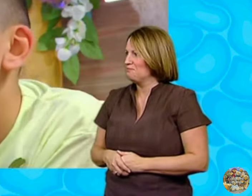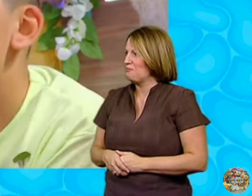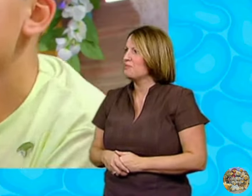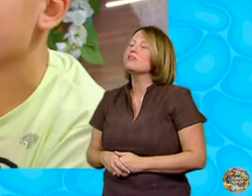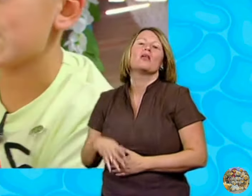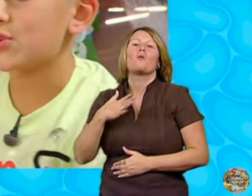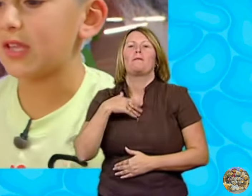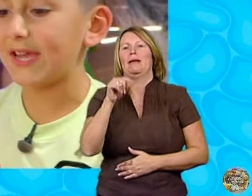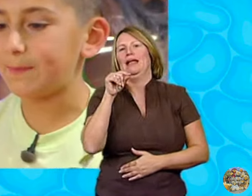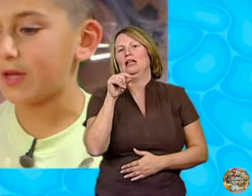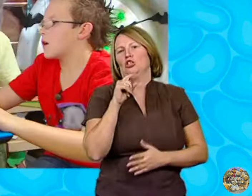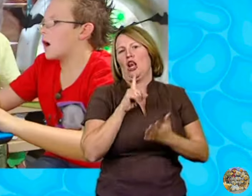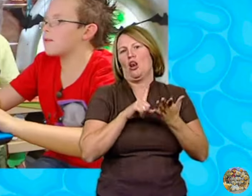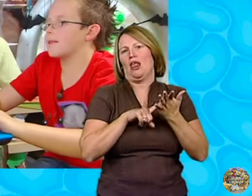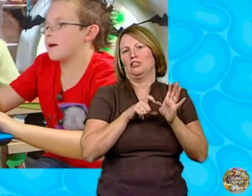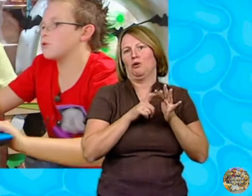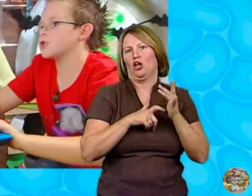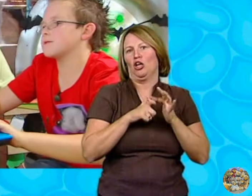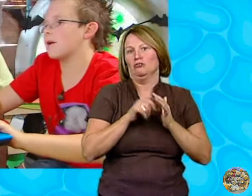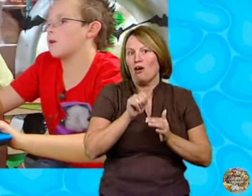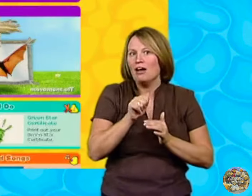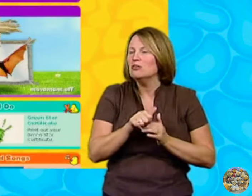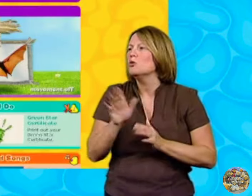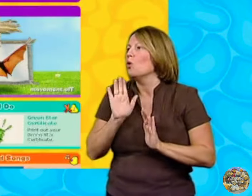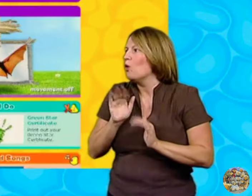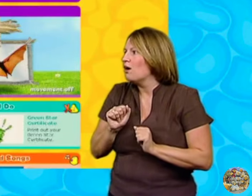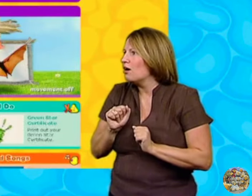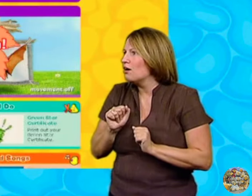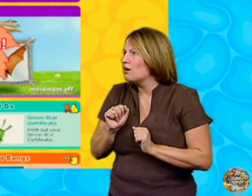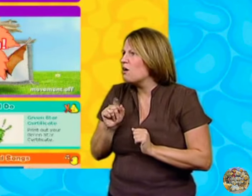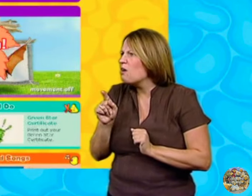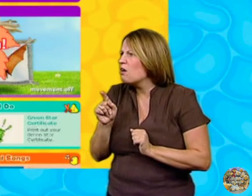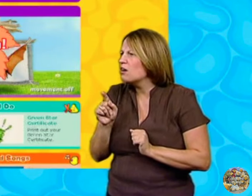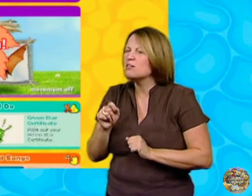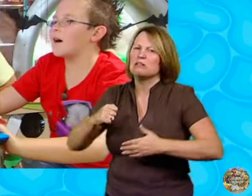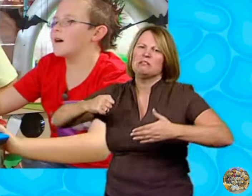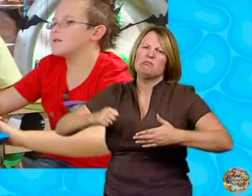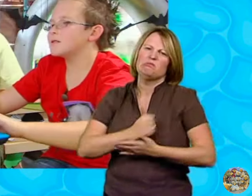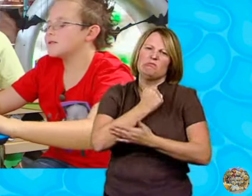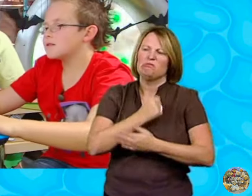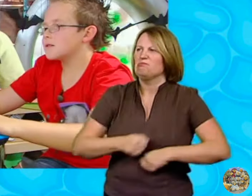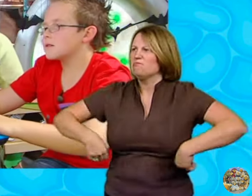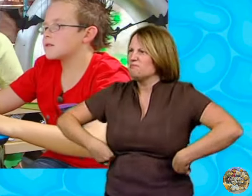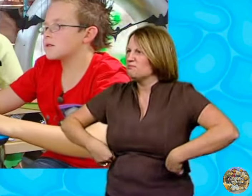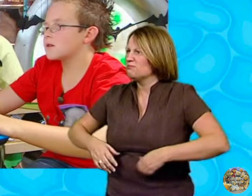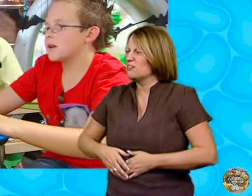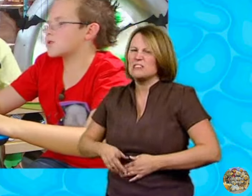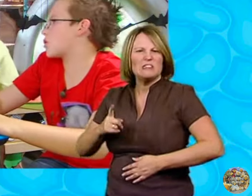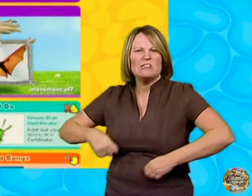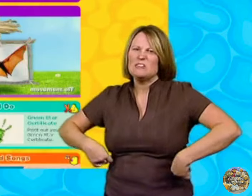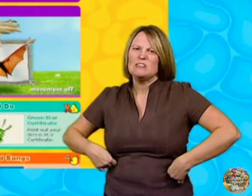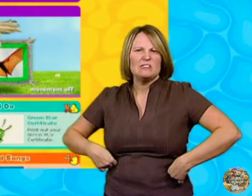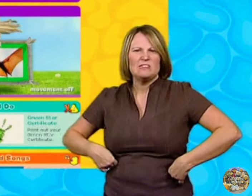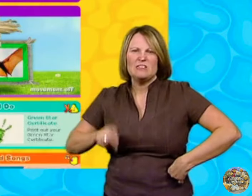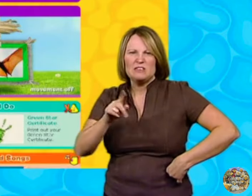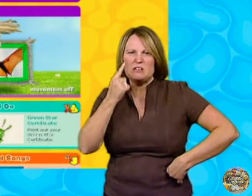Oh, but I really want to choose the ladybird. All right, then, we'll choose that one. Oh no! It's not that. It's got